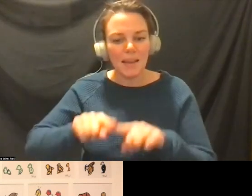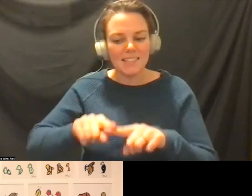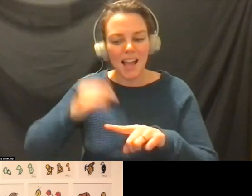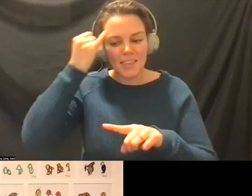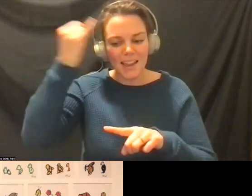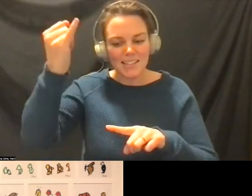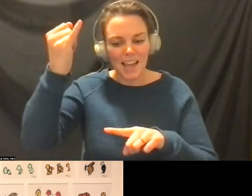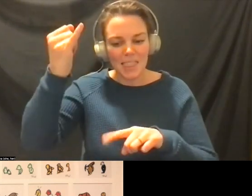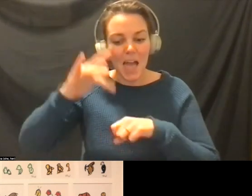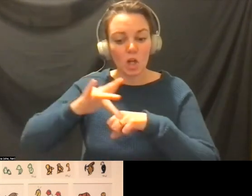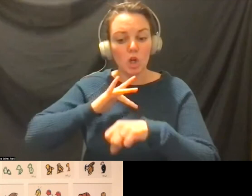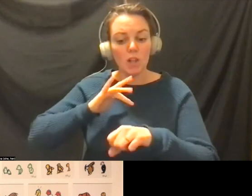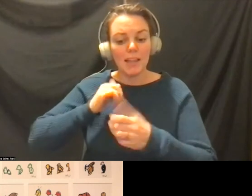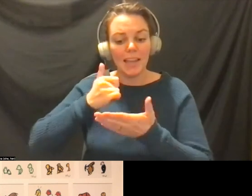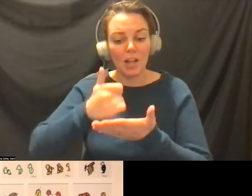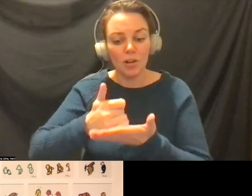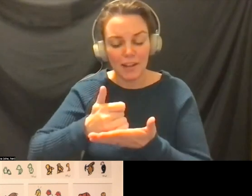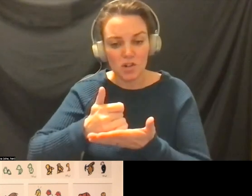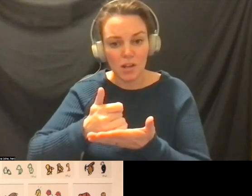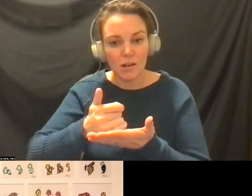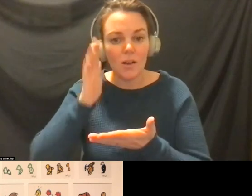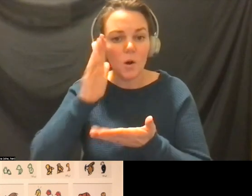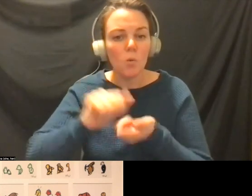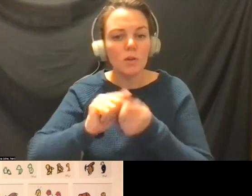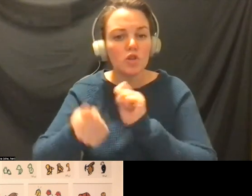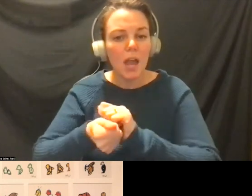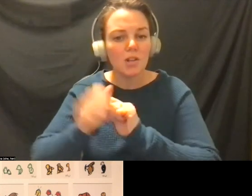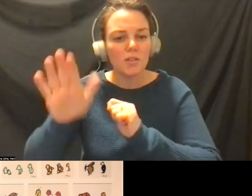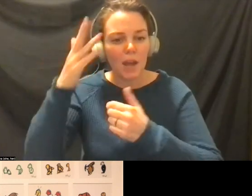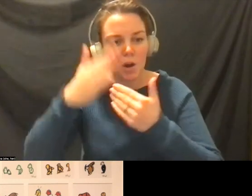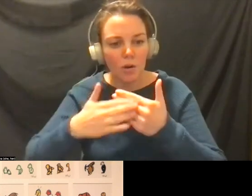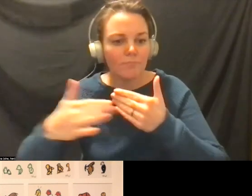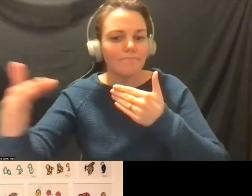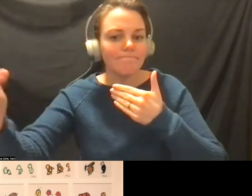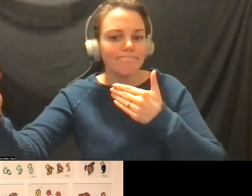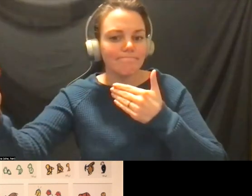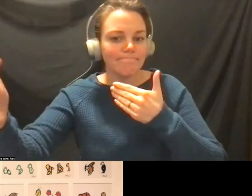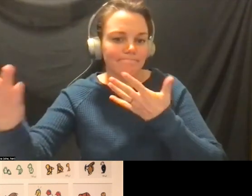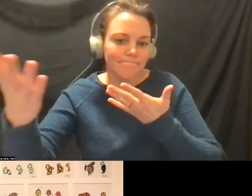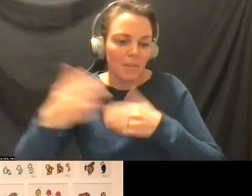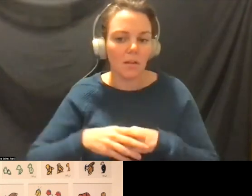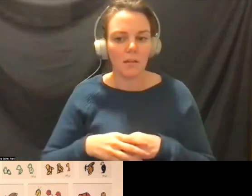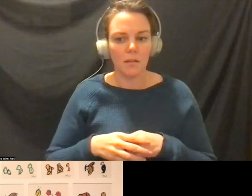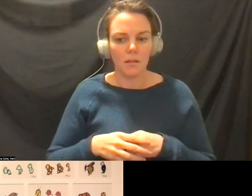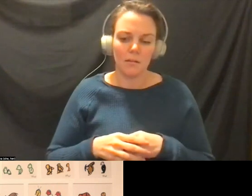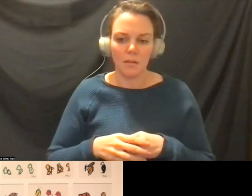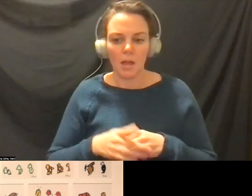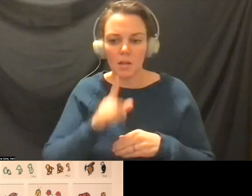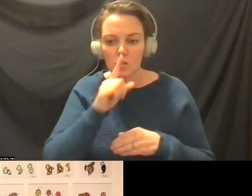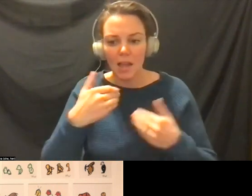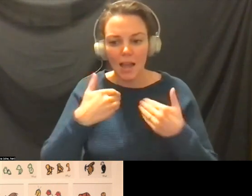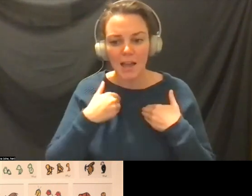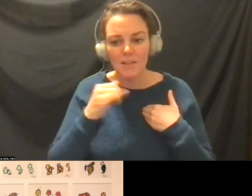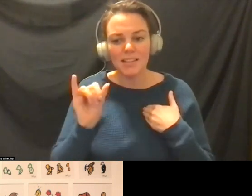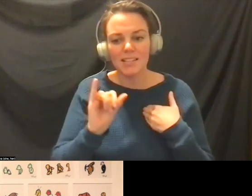that early intervention changed their overall trajectory of their care. Are there similar evidence